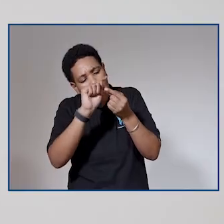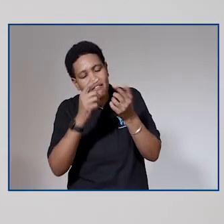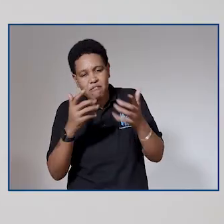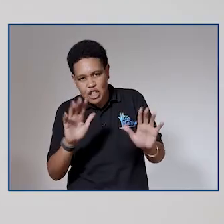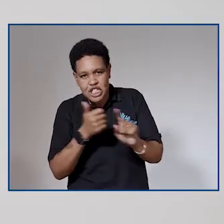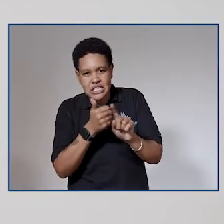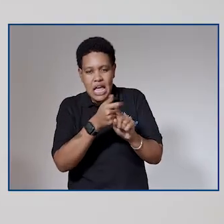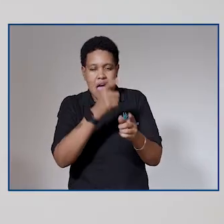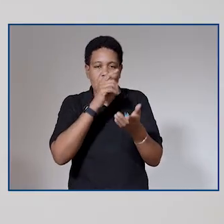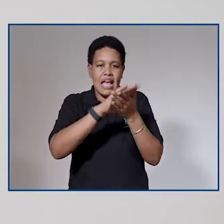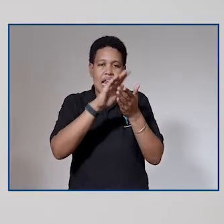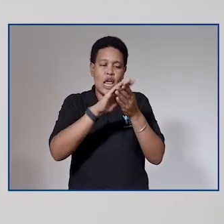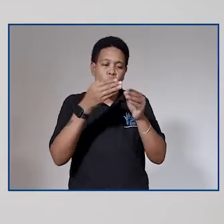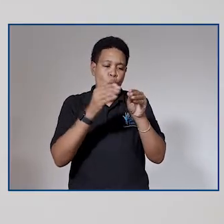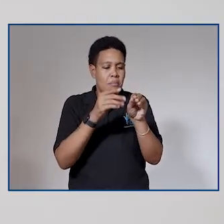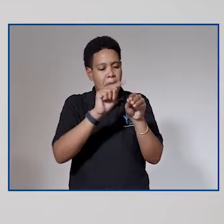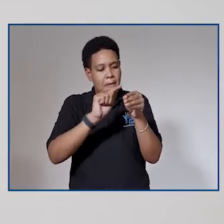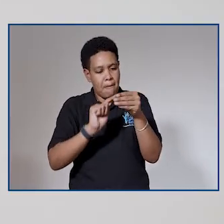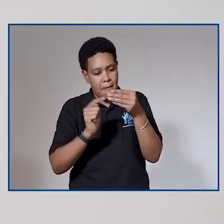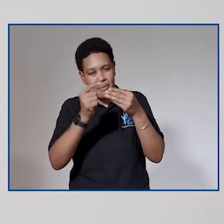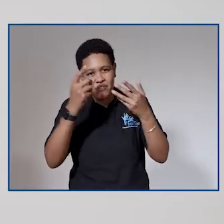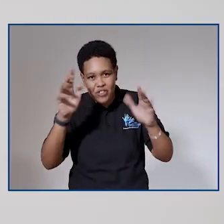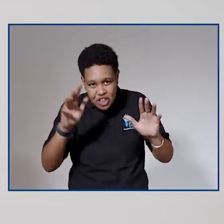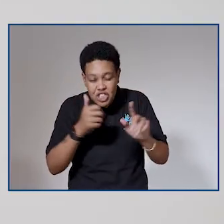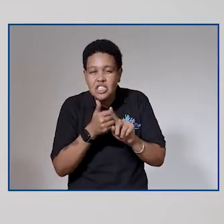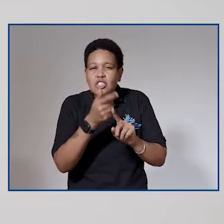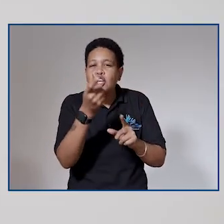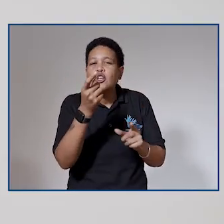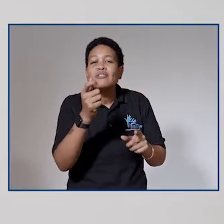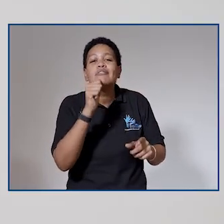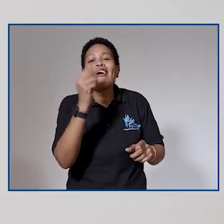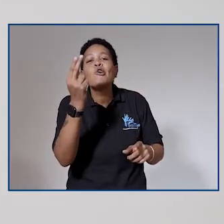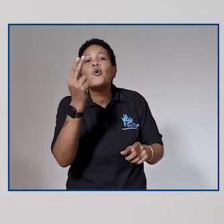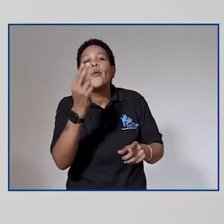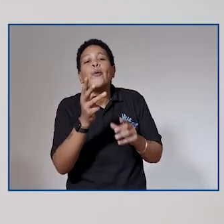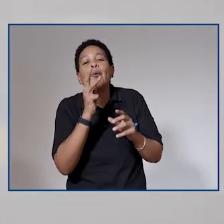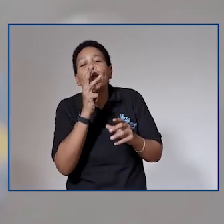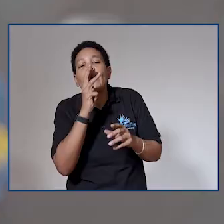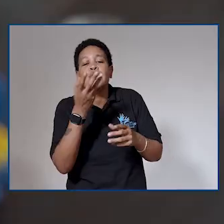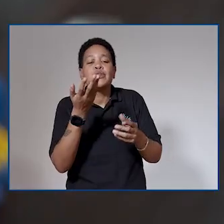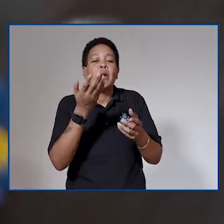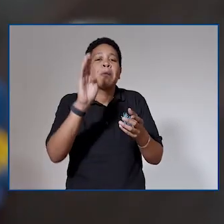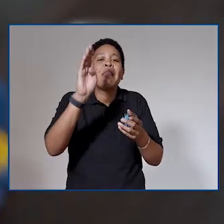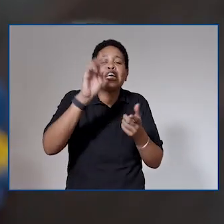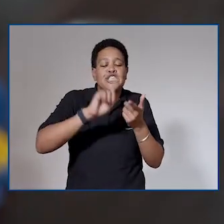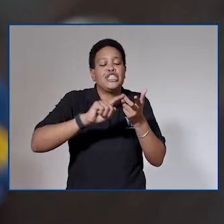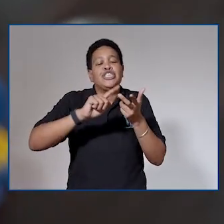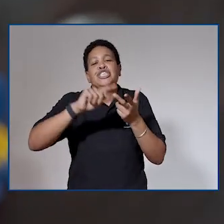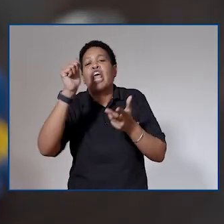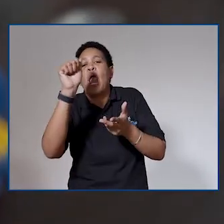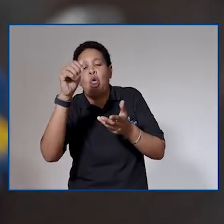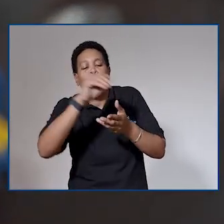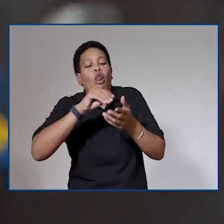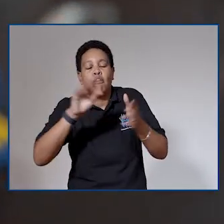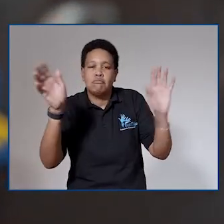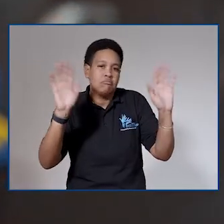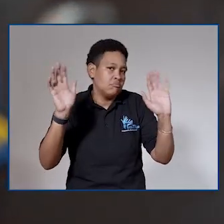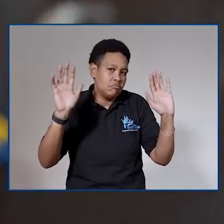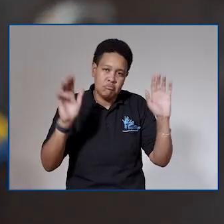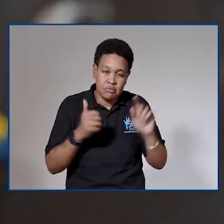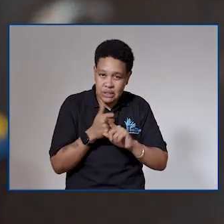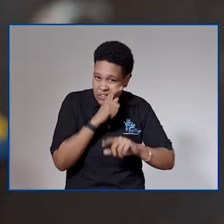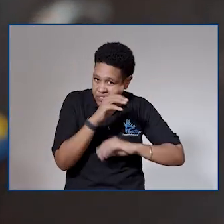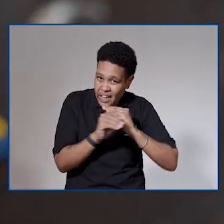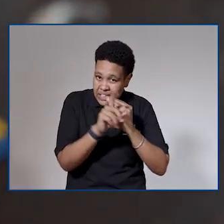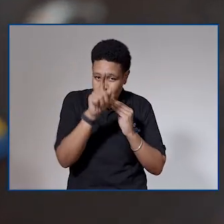the opening of the hearing aid, and you do not use any cleaning agent on the hearing aids. Also at the tip of